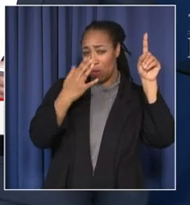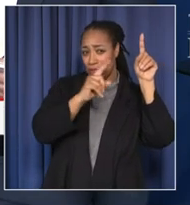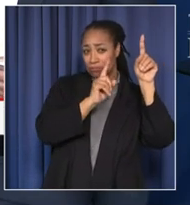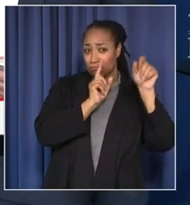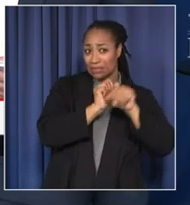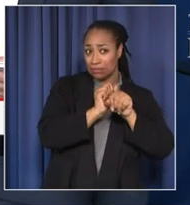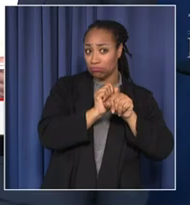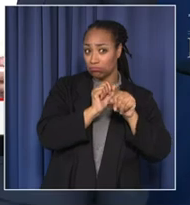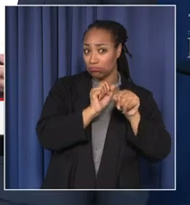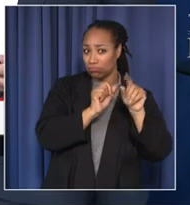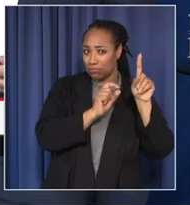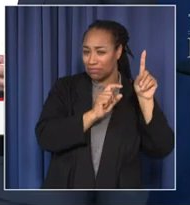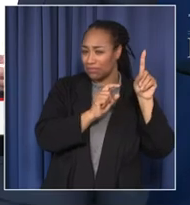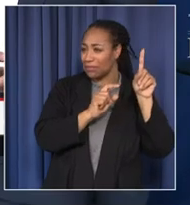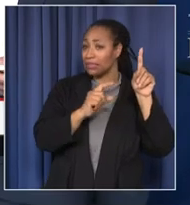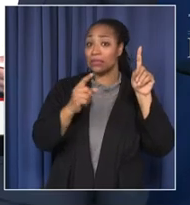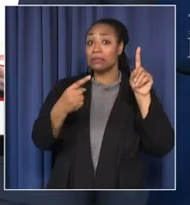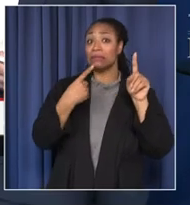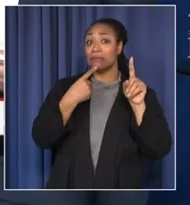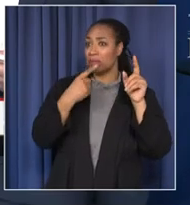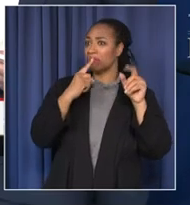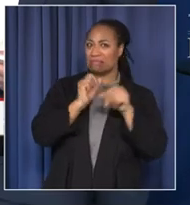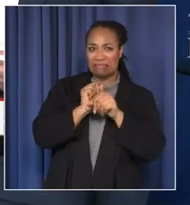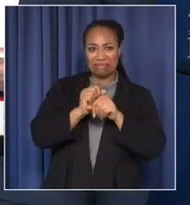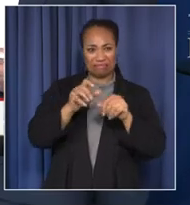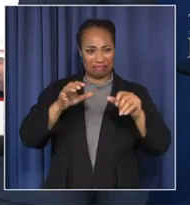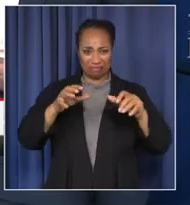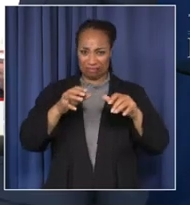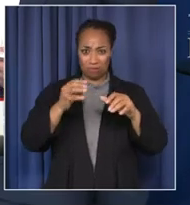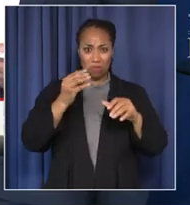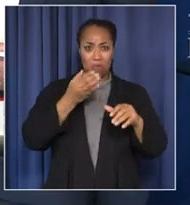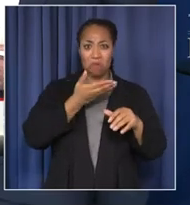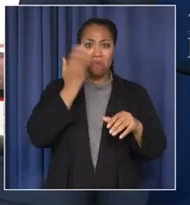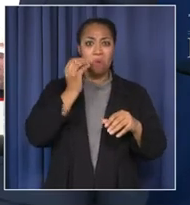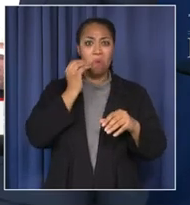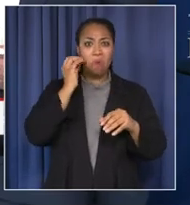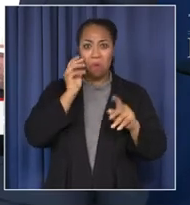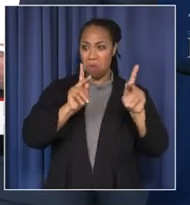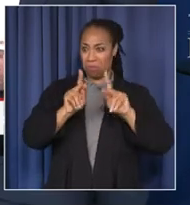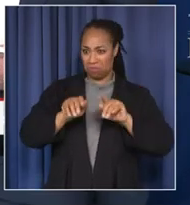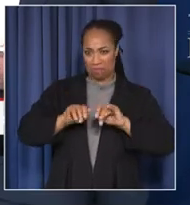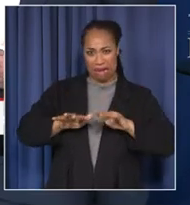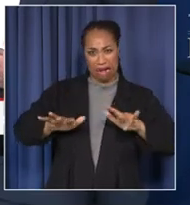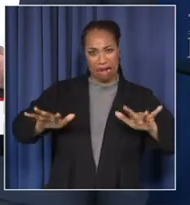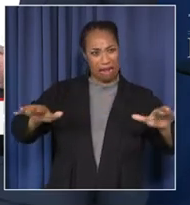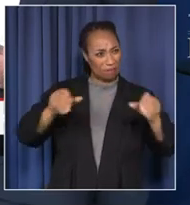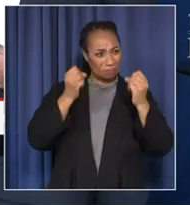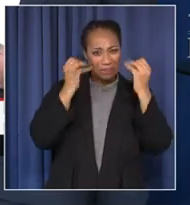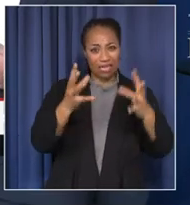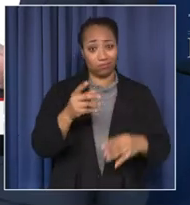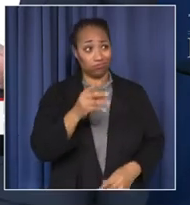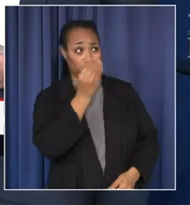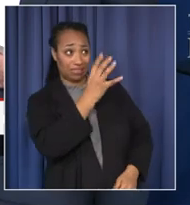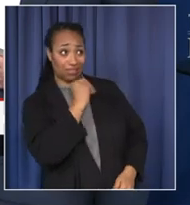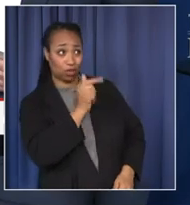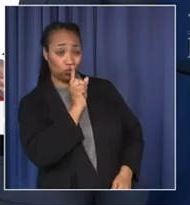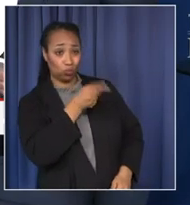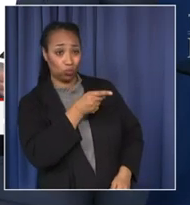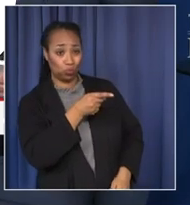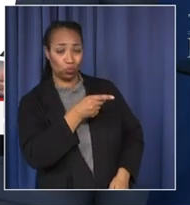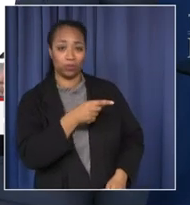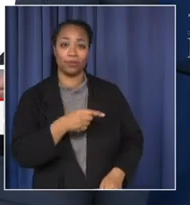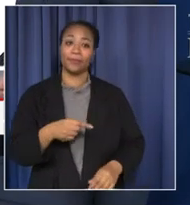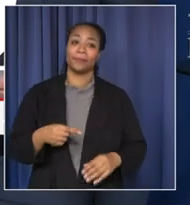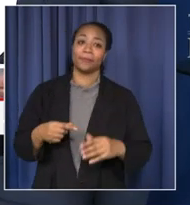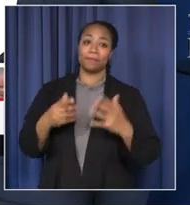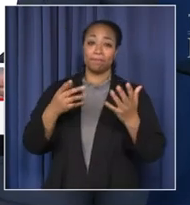isn't. Anytime you see in a city of our size, if there's a park or there's a place where a number of tents are,